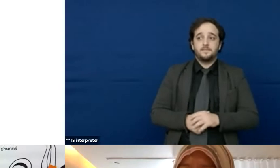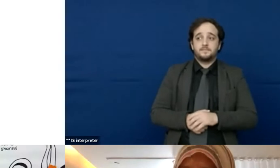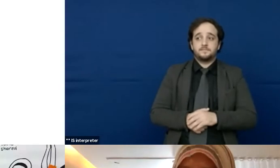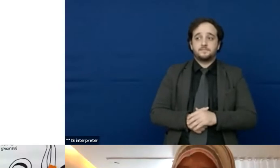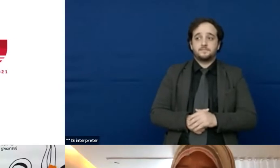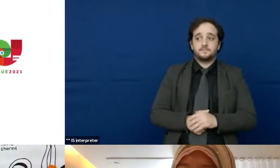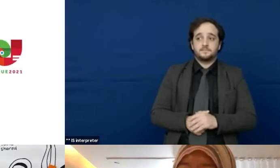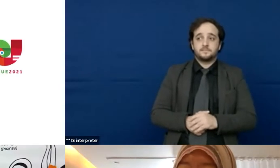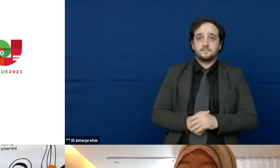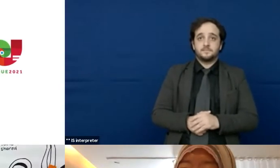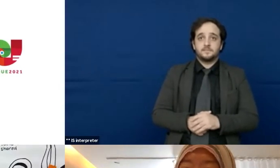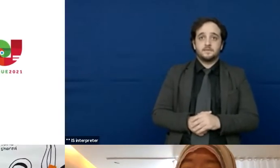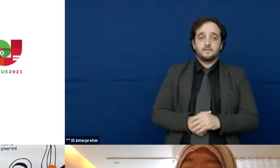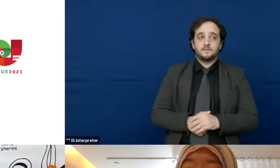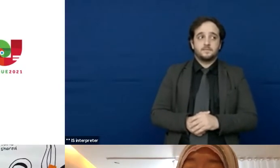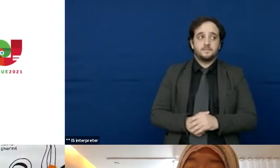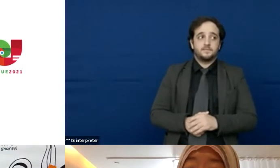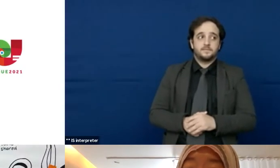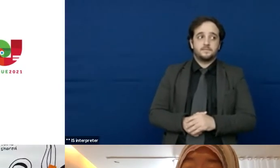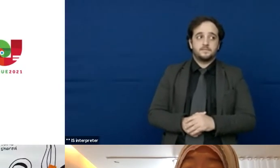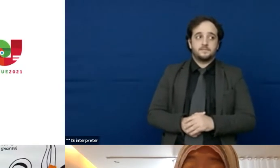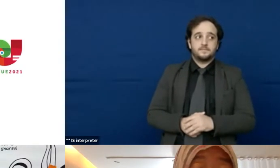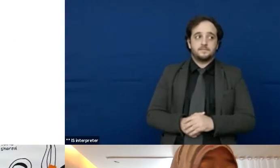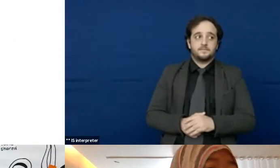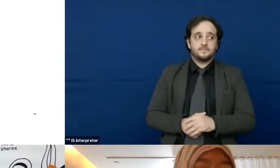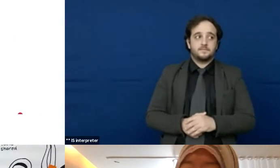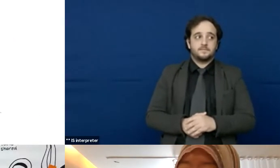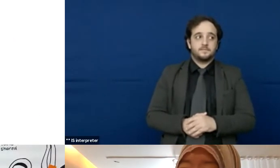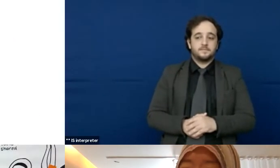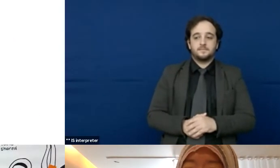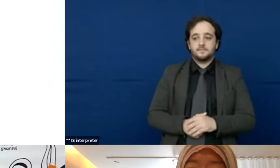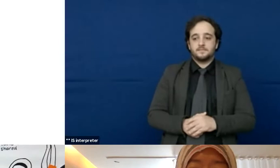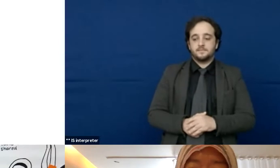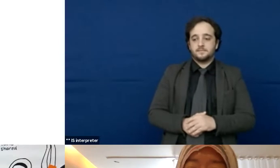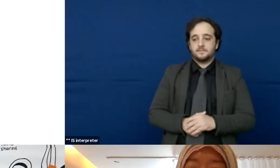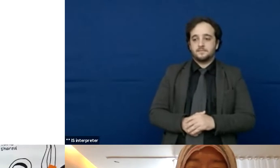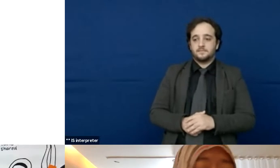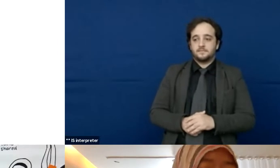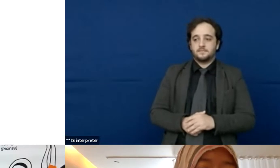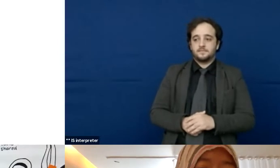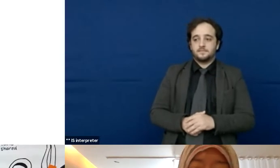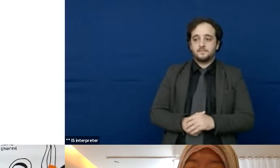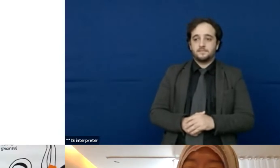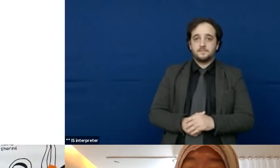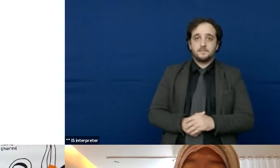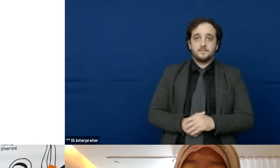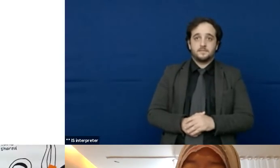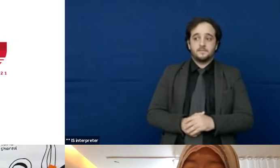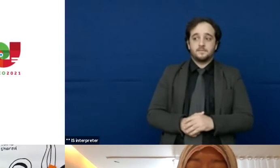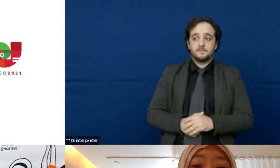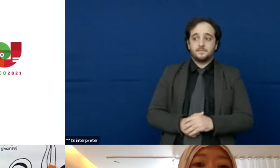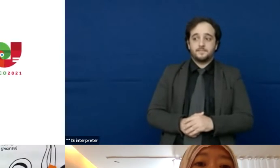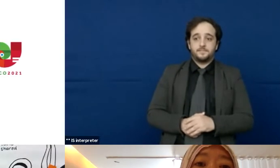future. We need data disaggregation by sex, age, disability,